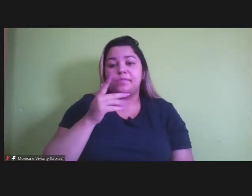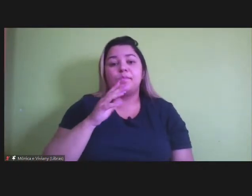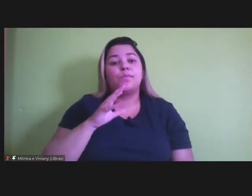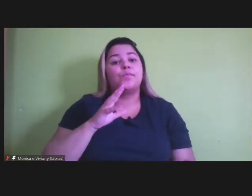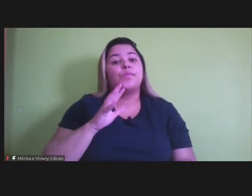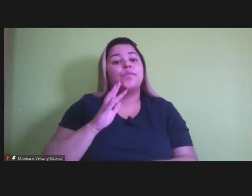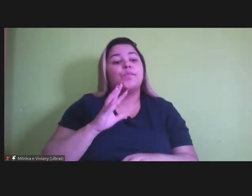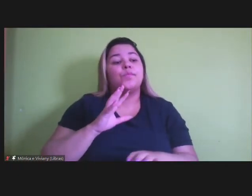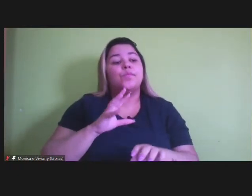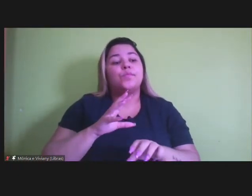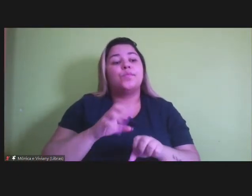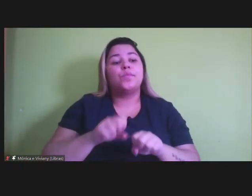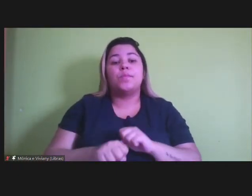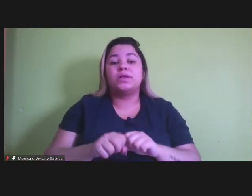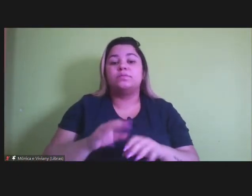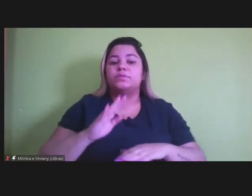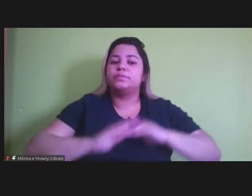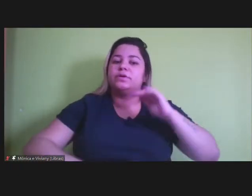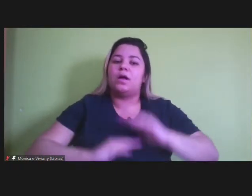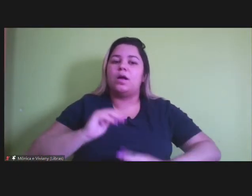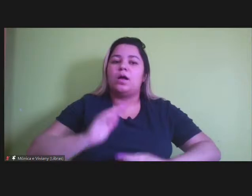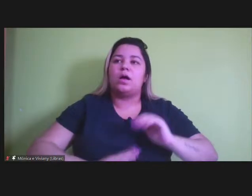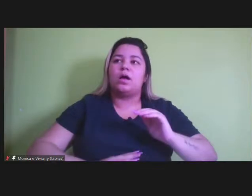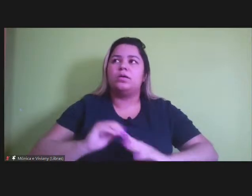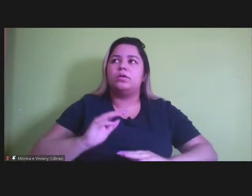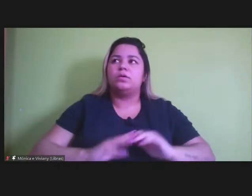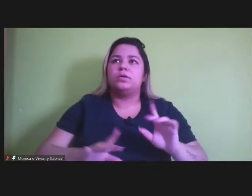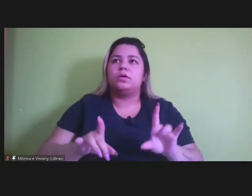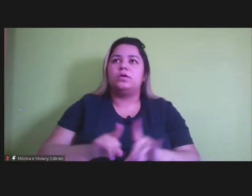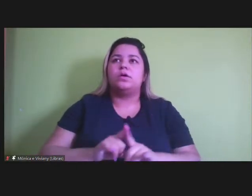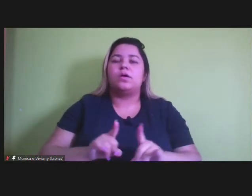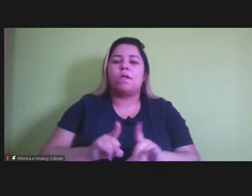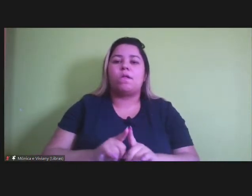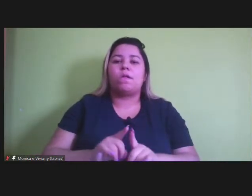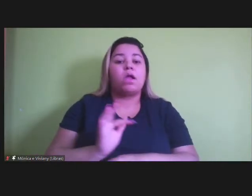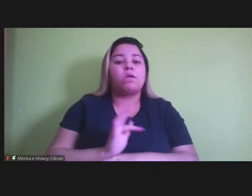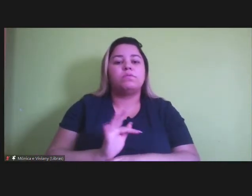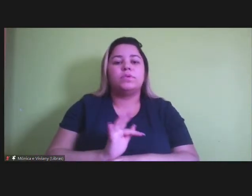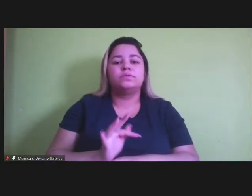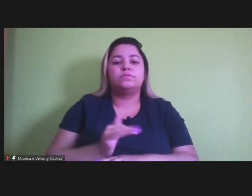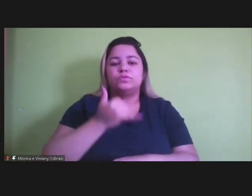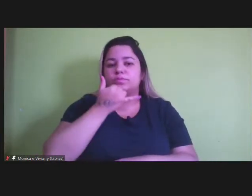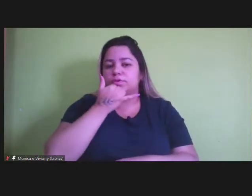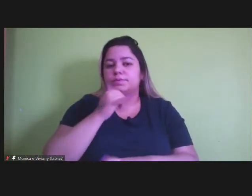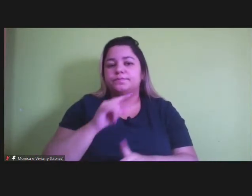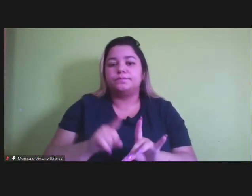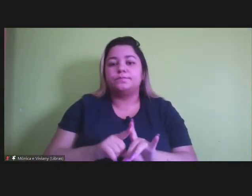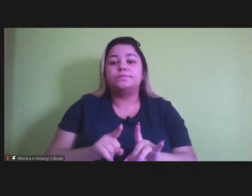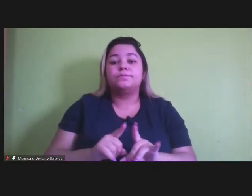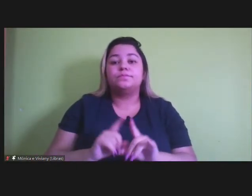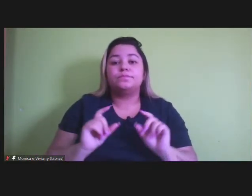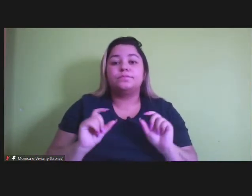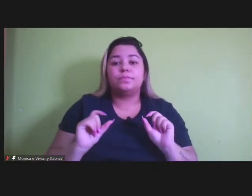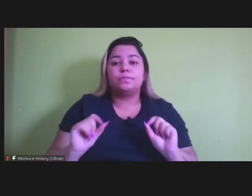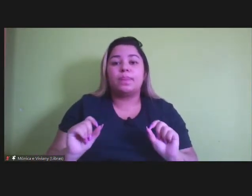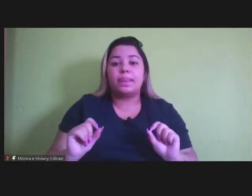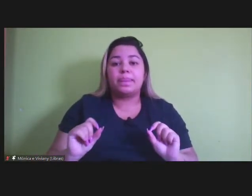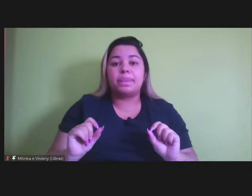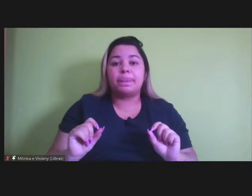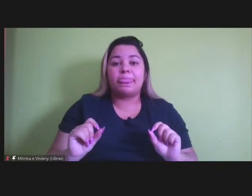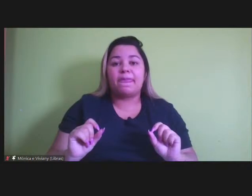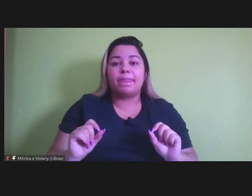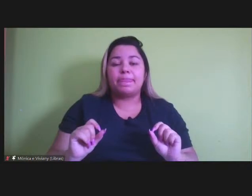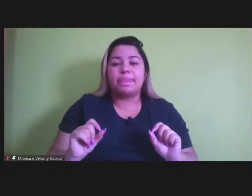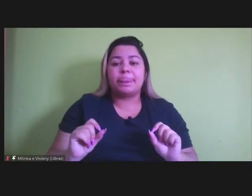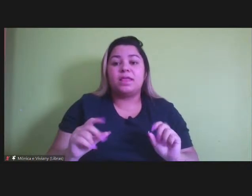talk about the professional education, we are talking about these spaces for to defend the what